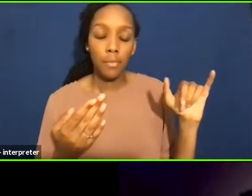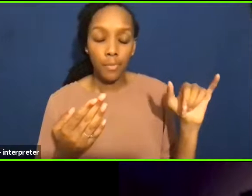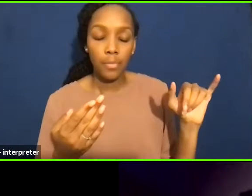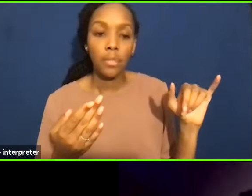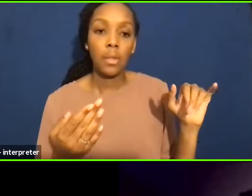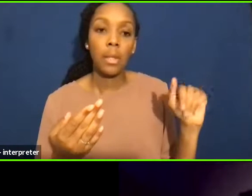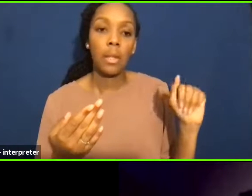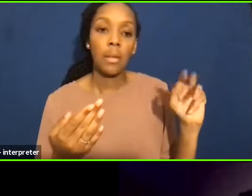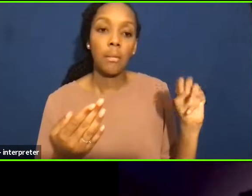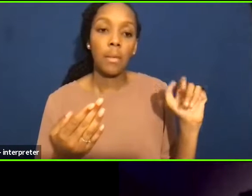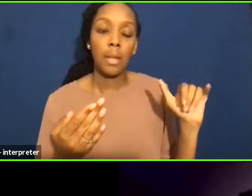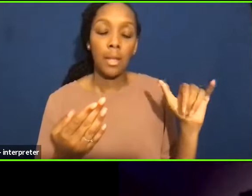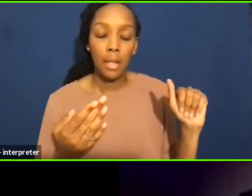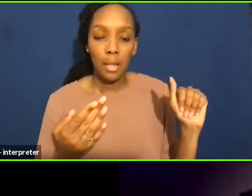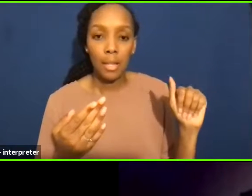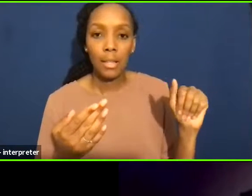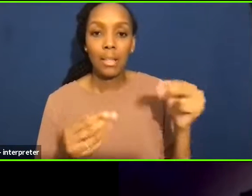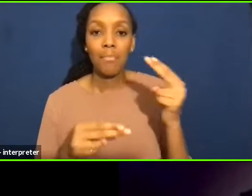Amaya.